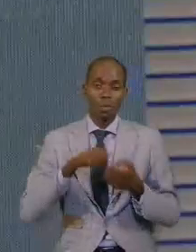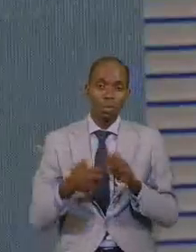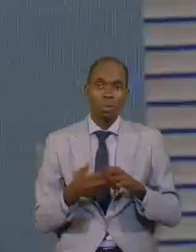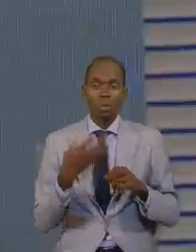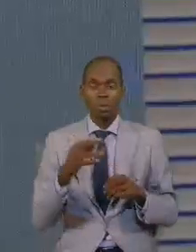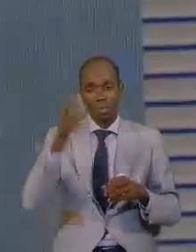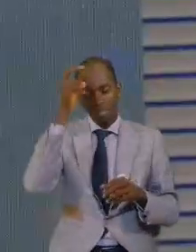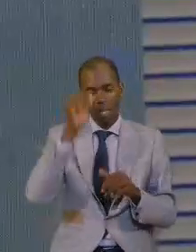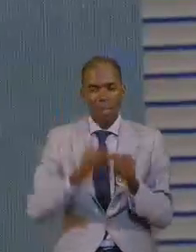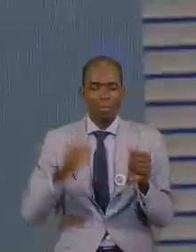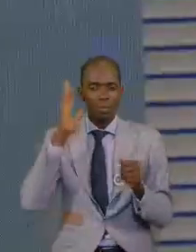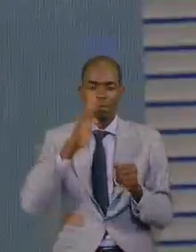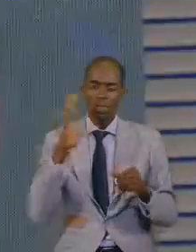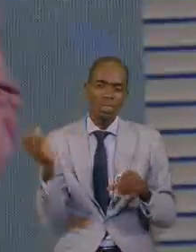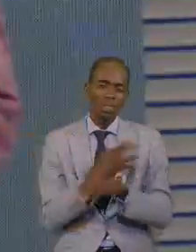will be swept away.